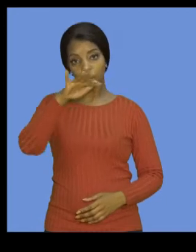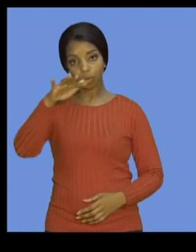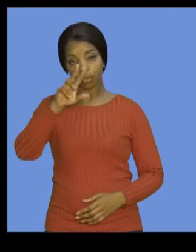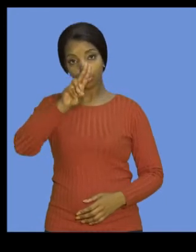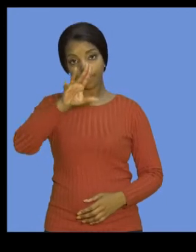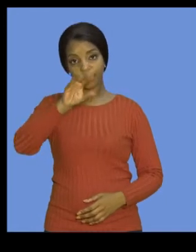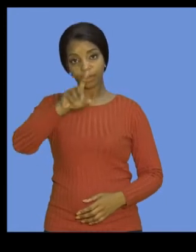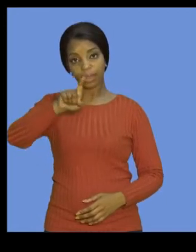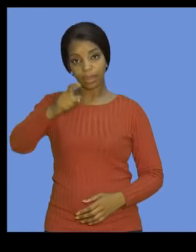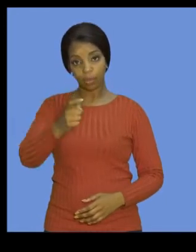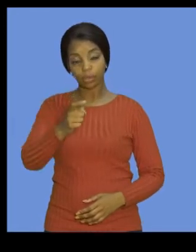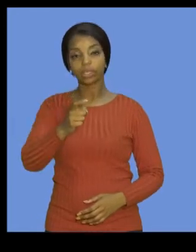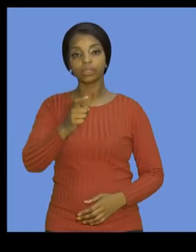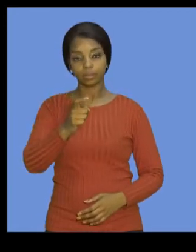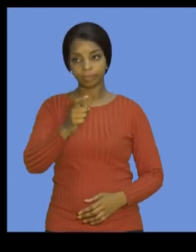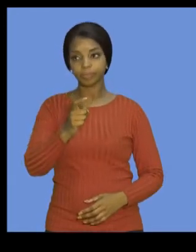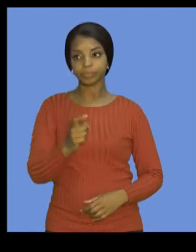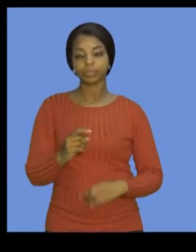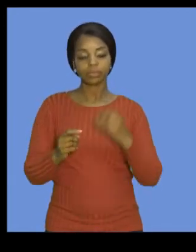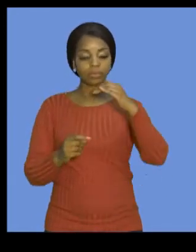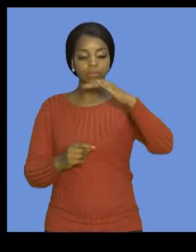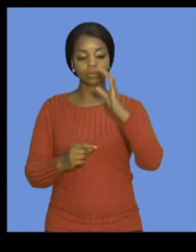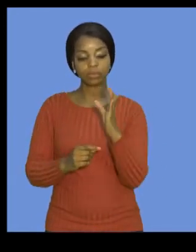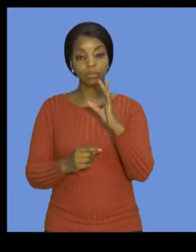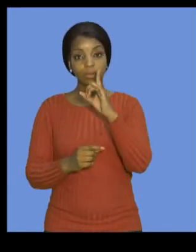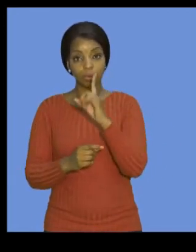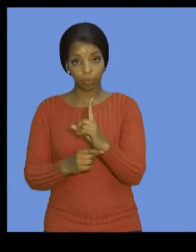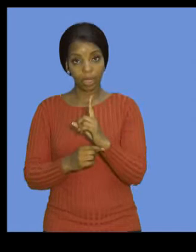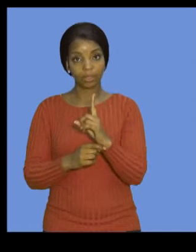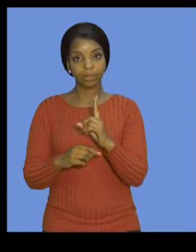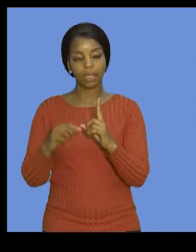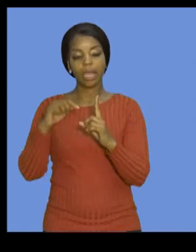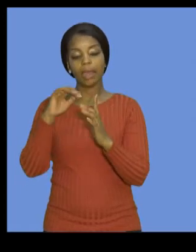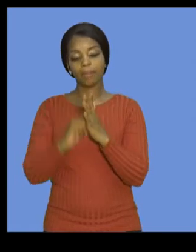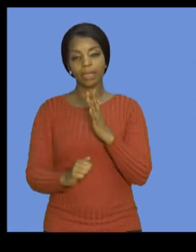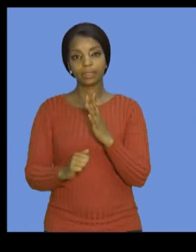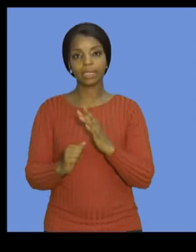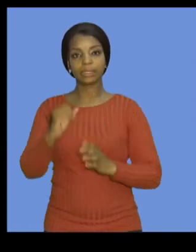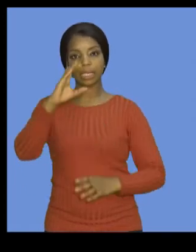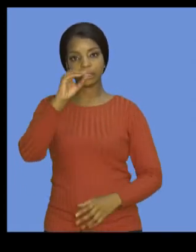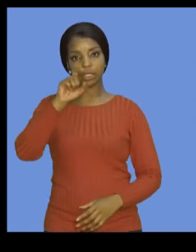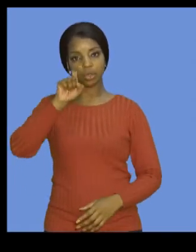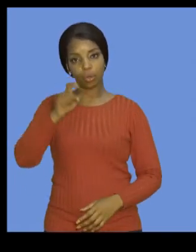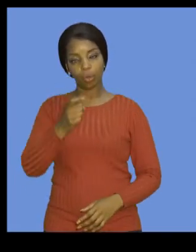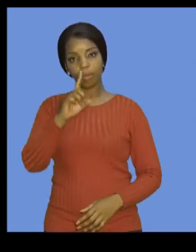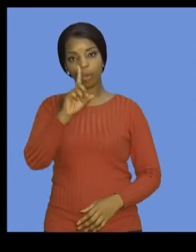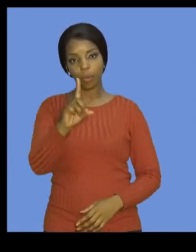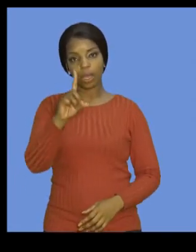1,250,000 into 1 minus, my interest is 11%, so it's